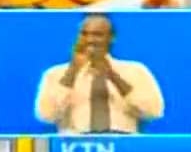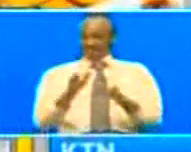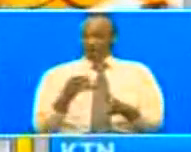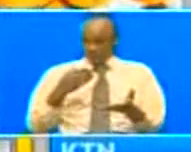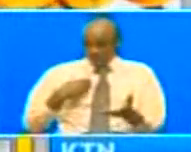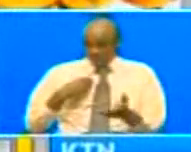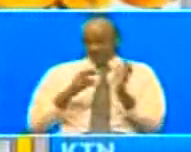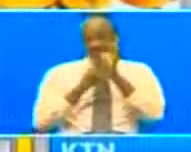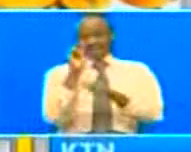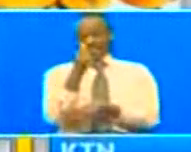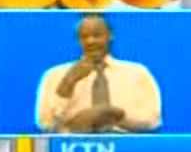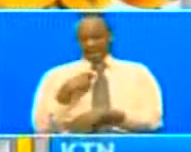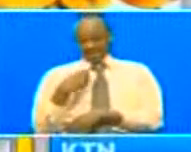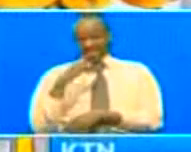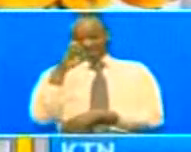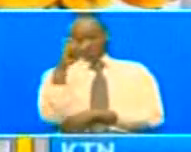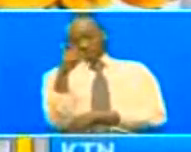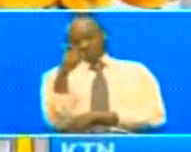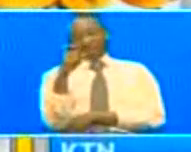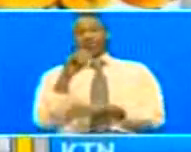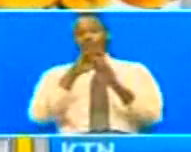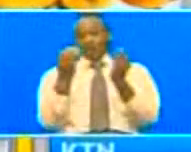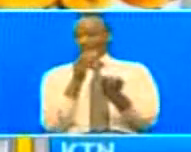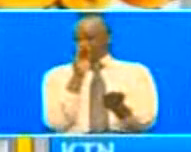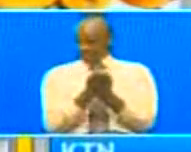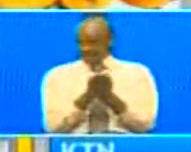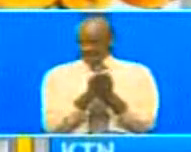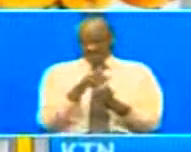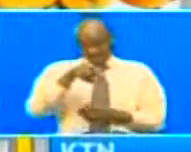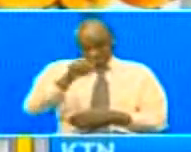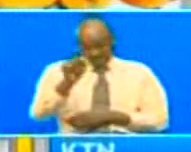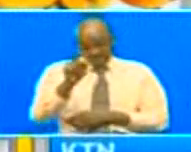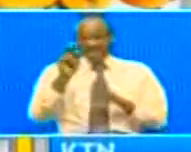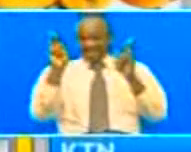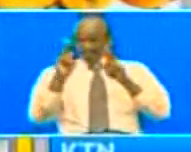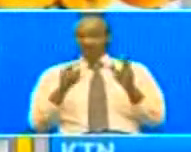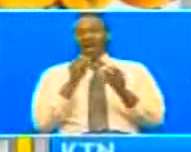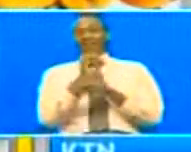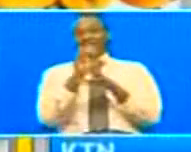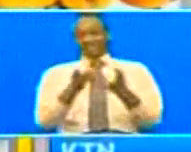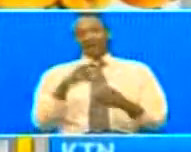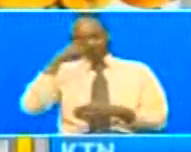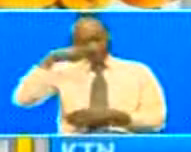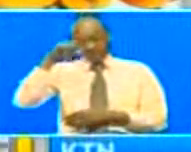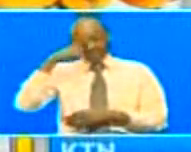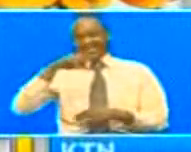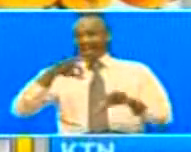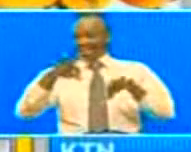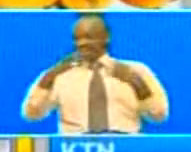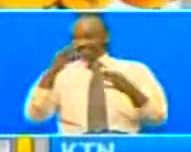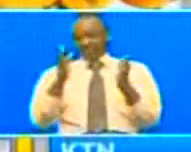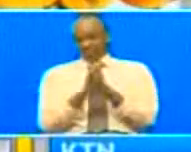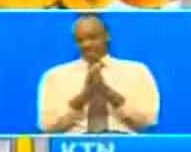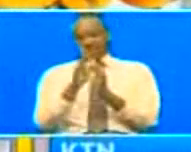representing Kenya at the executive board of the World Bank. Prior to this, he was a senior regional advisor on economic policy analysis with the United